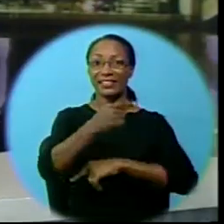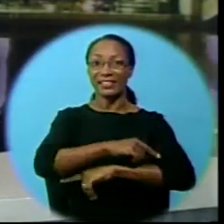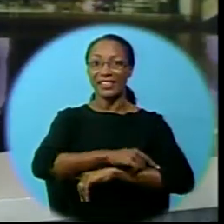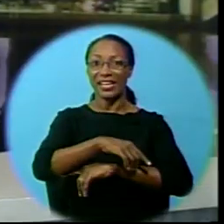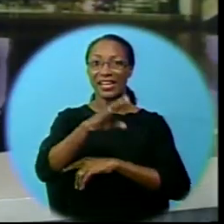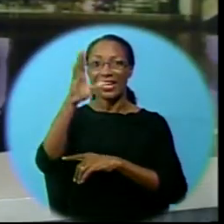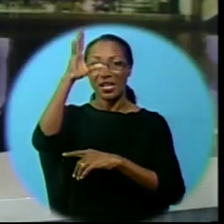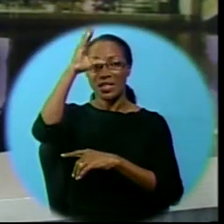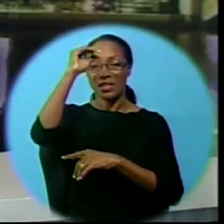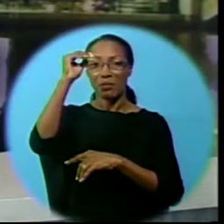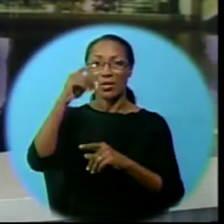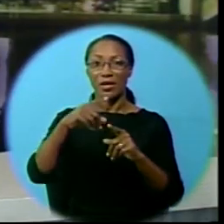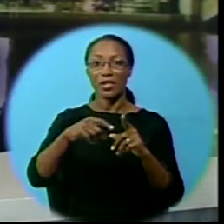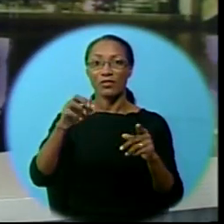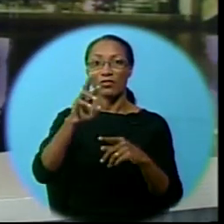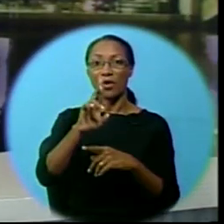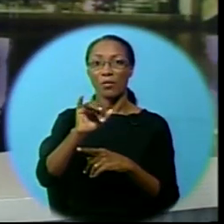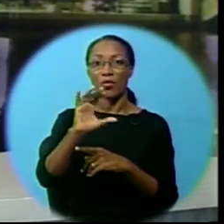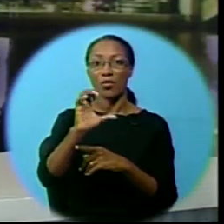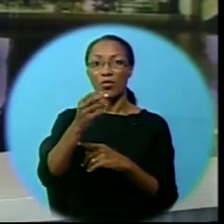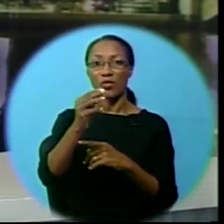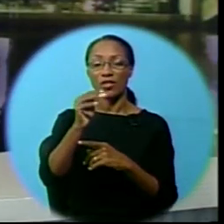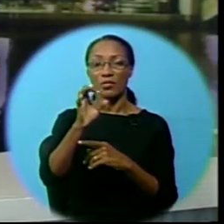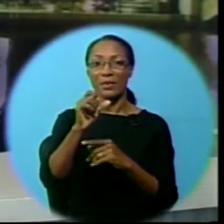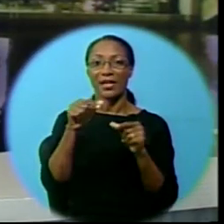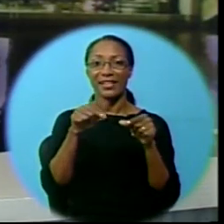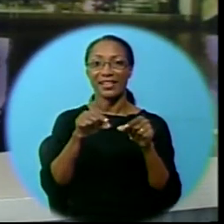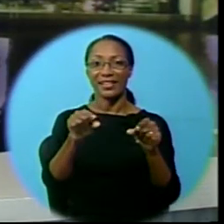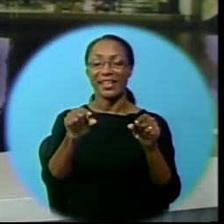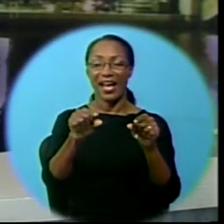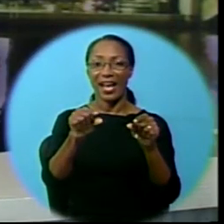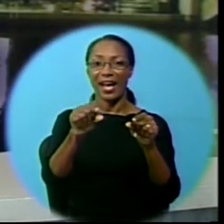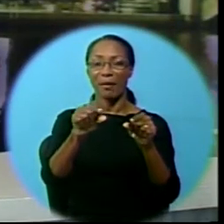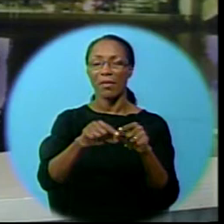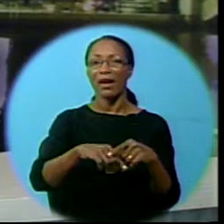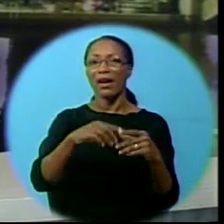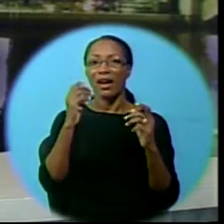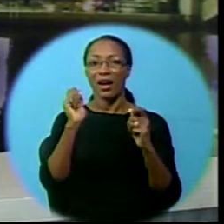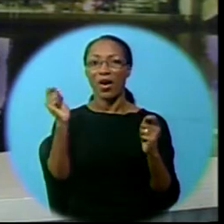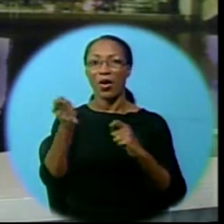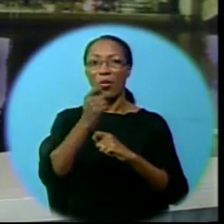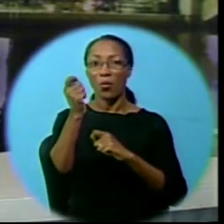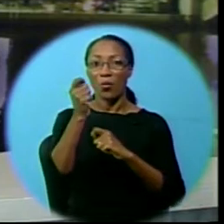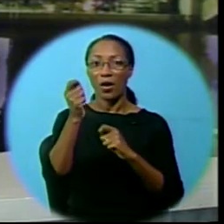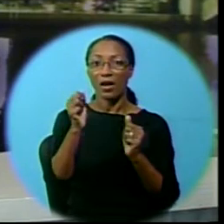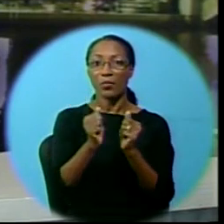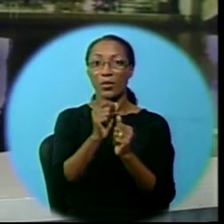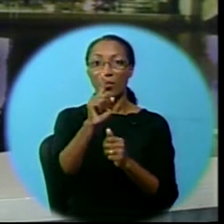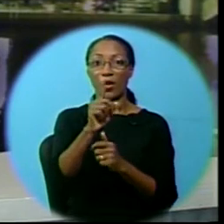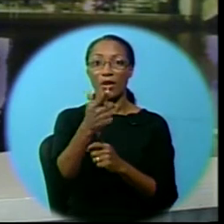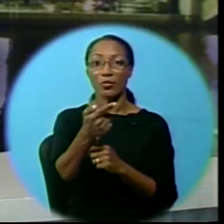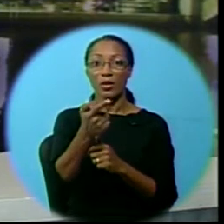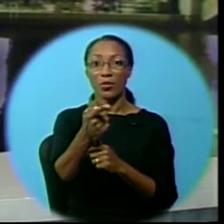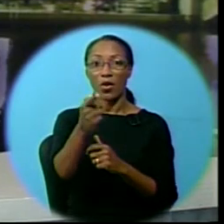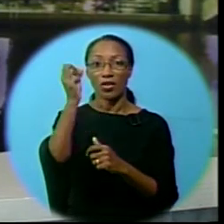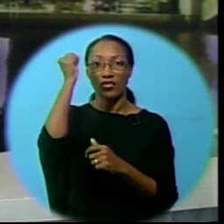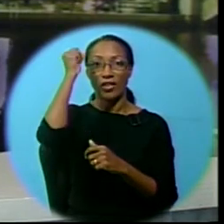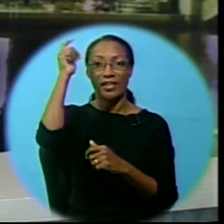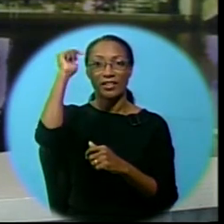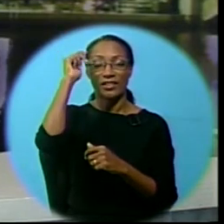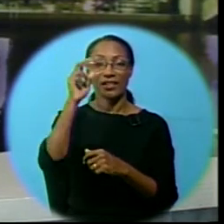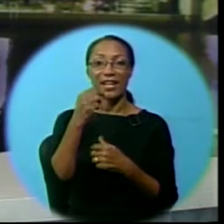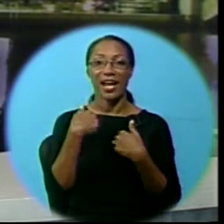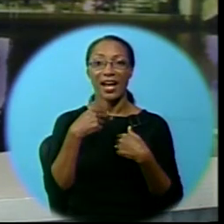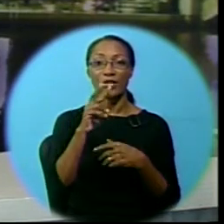a spirited performance in the field to bowl out Combermere for 121 in 39.1 overs. Shaquille Turney took 2 for